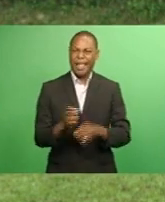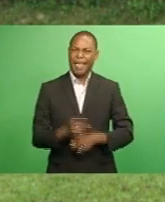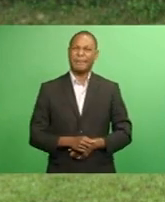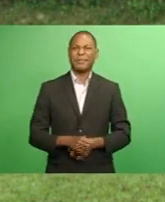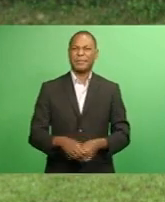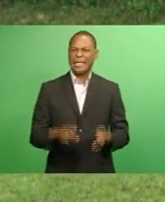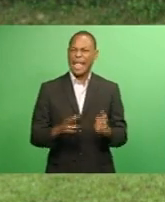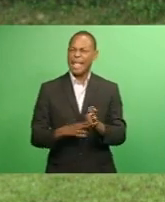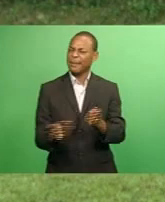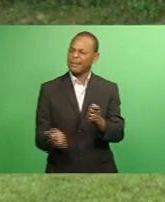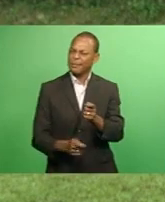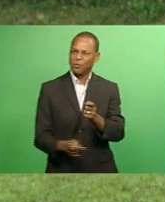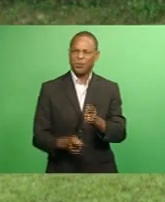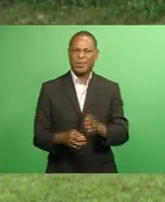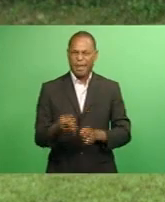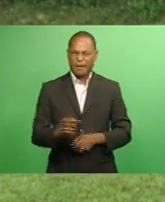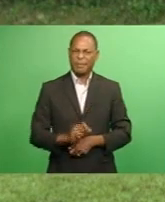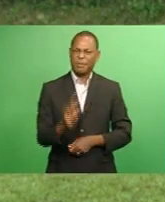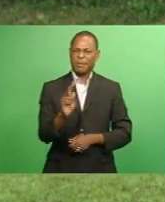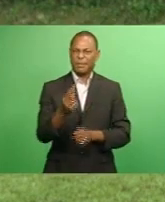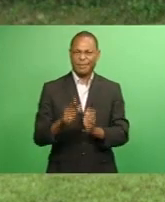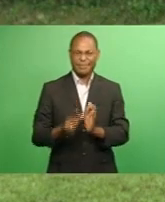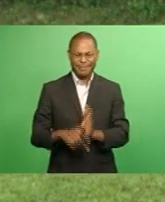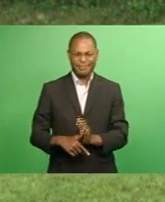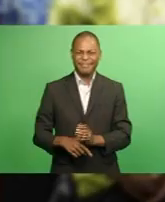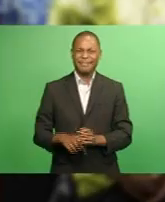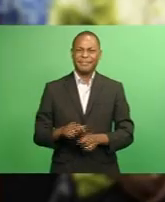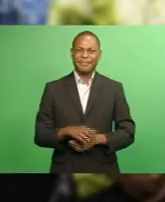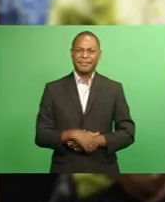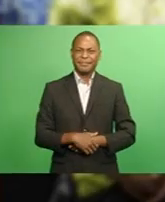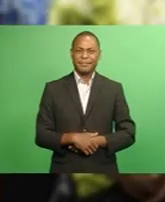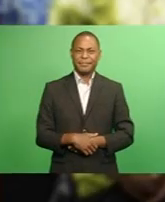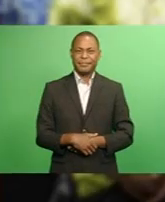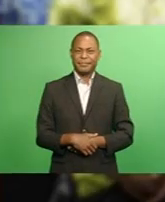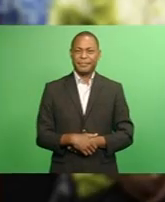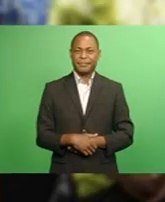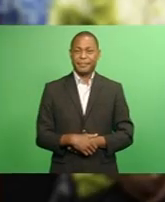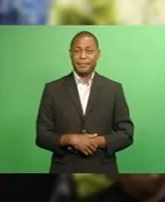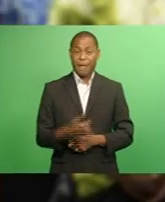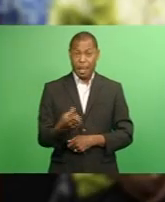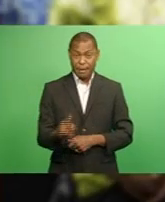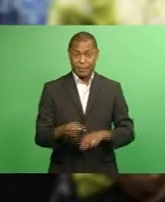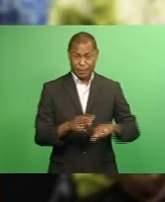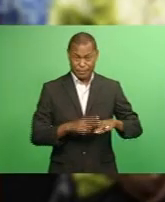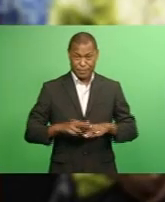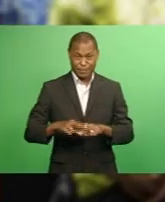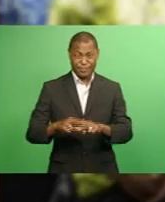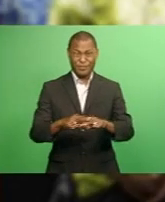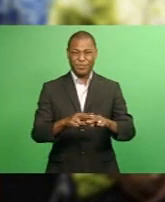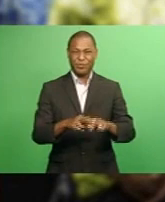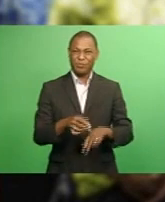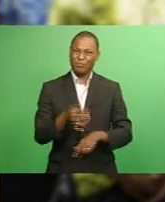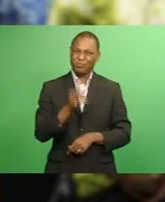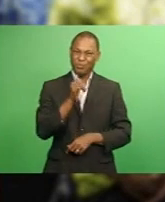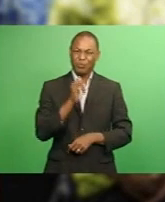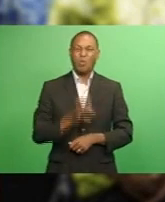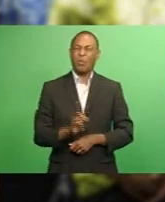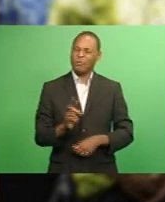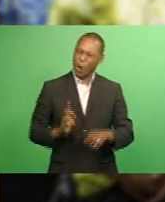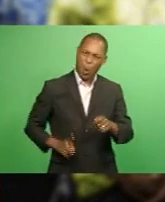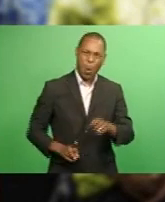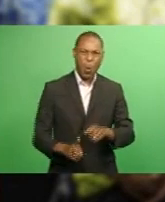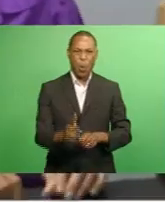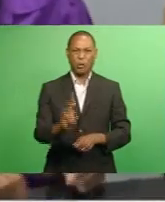next weekend. Talima Terkula, FBC Sports. The inaugural Fiji Beta Malacca Sevens was launched today. The